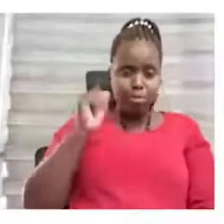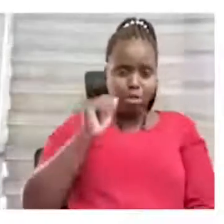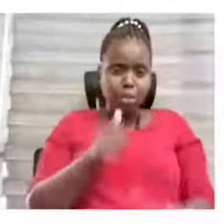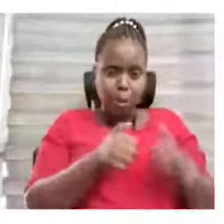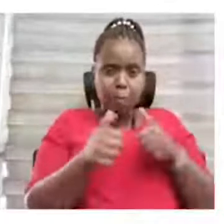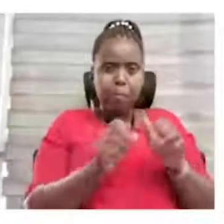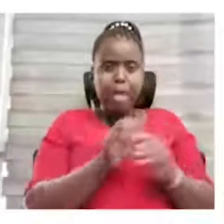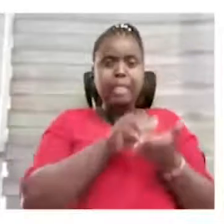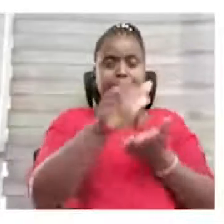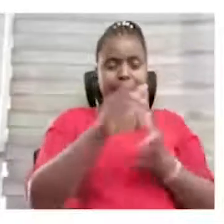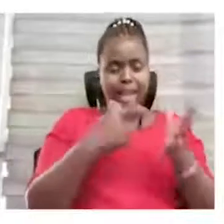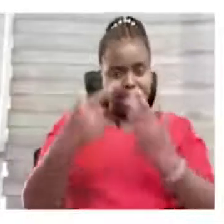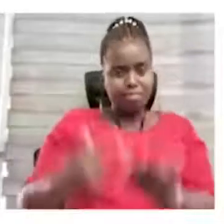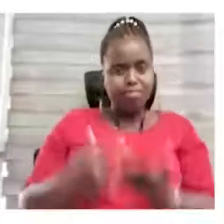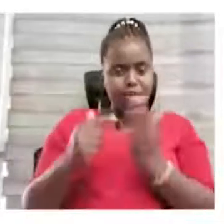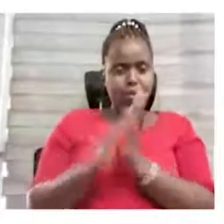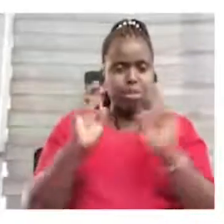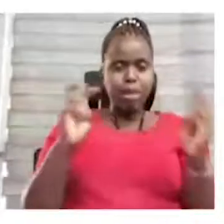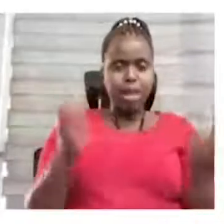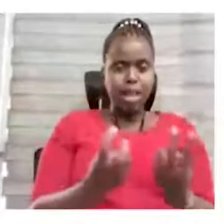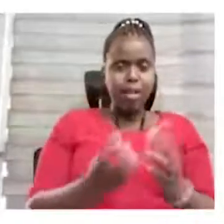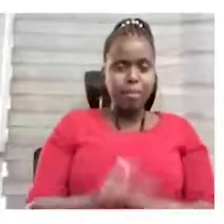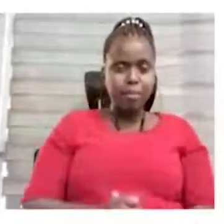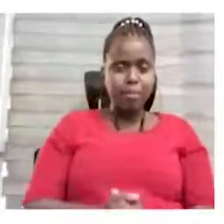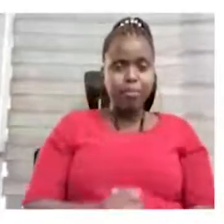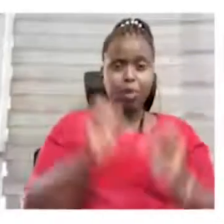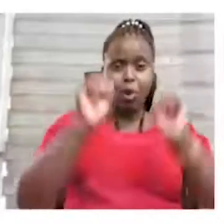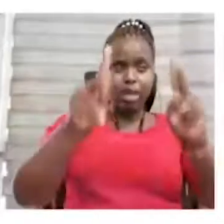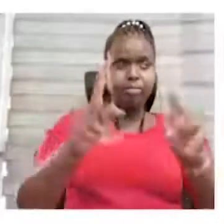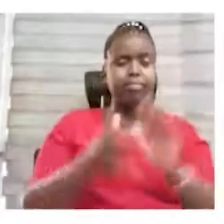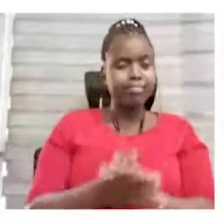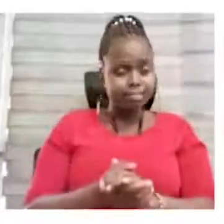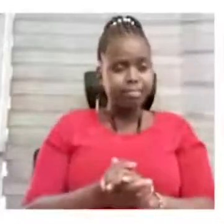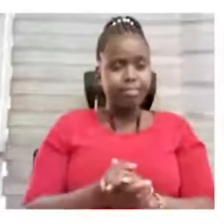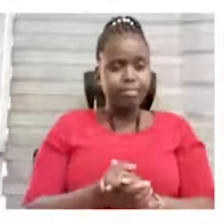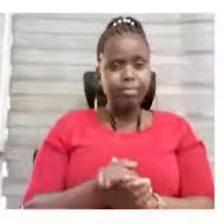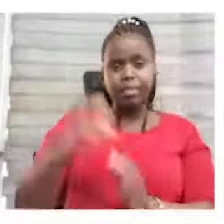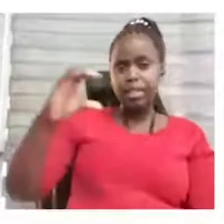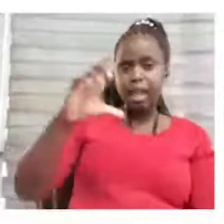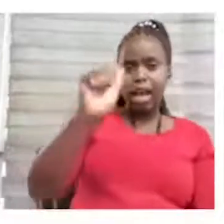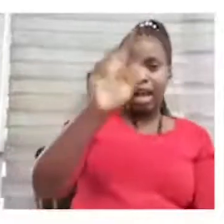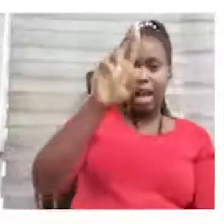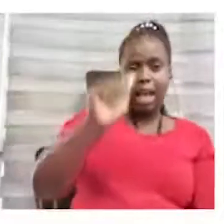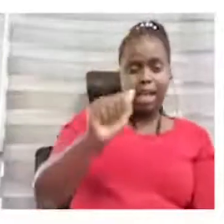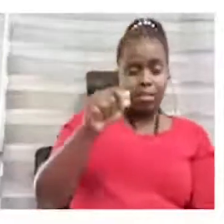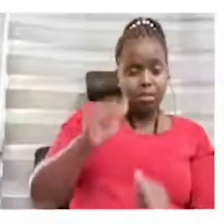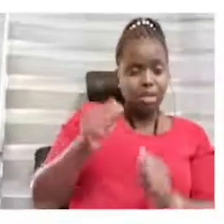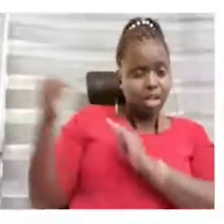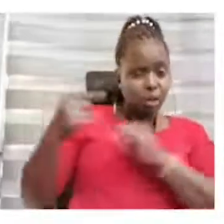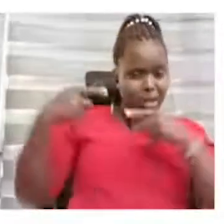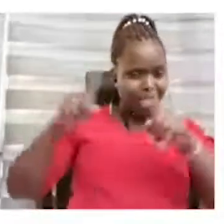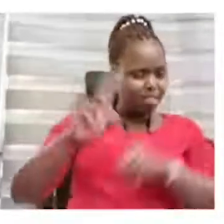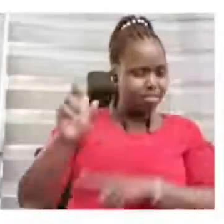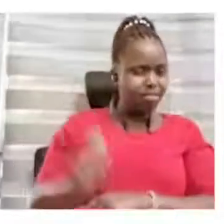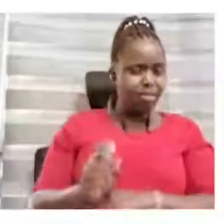the discussion with the panel. So first, Clara, would you like to please introduce yourself? Hi,